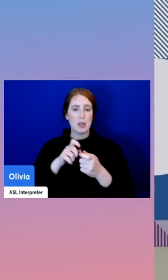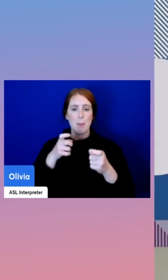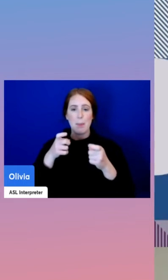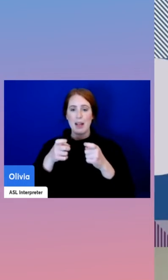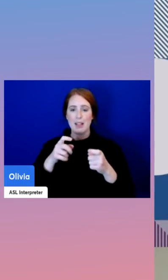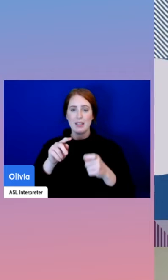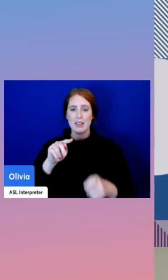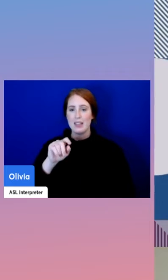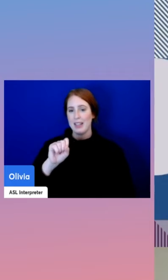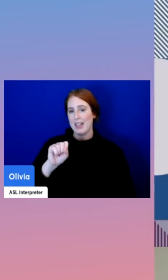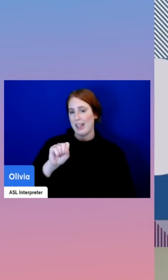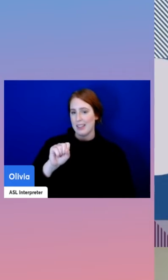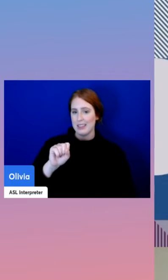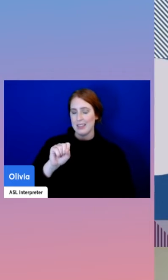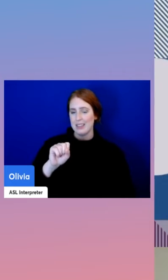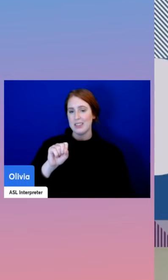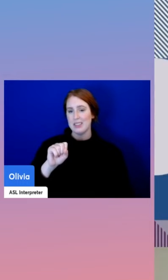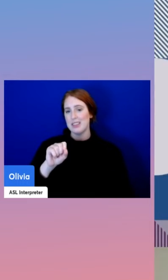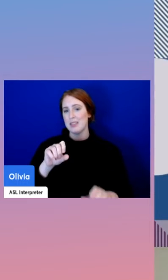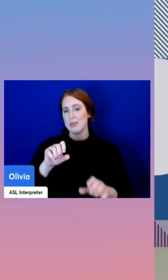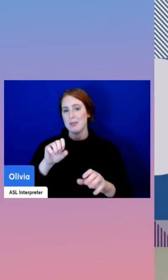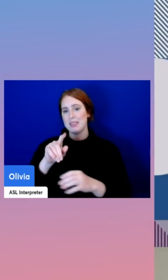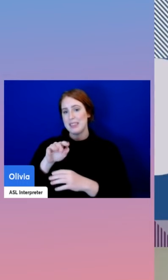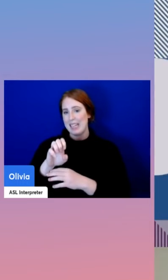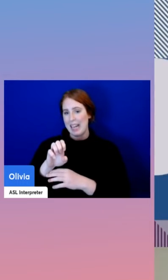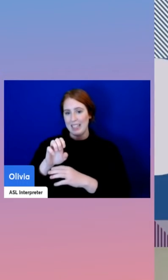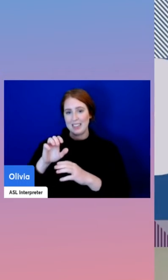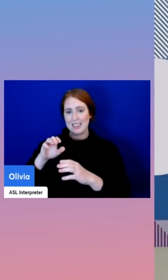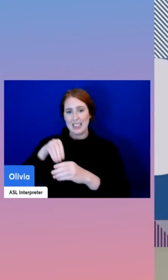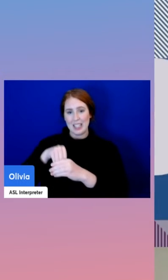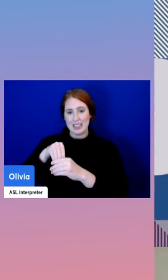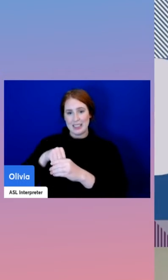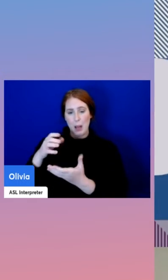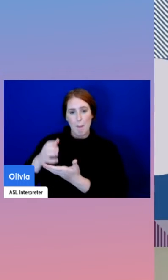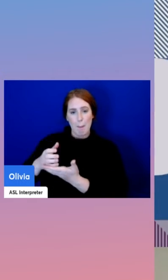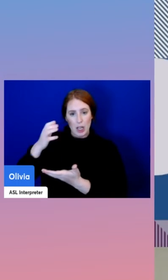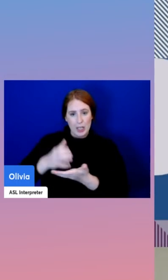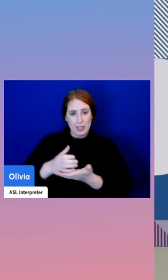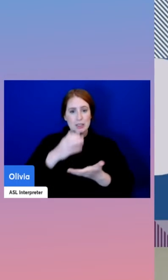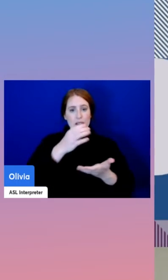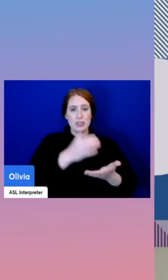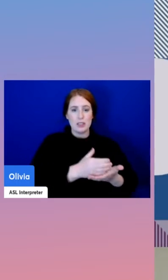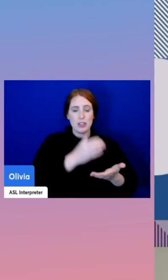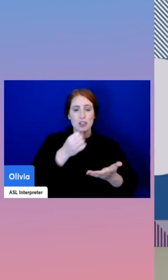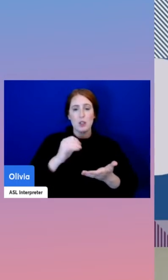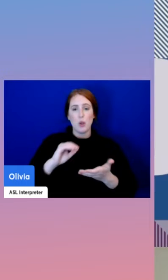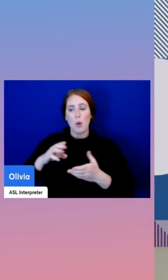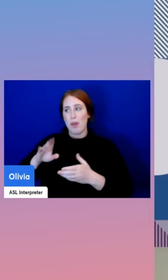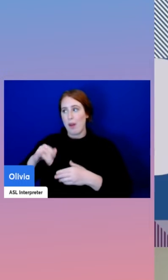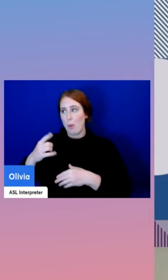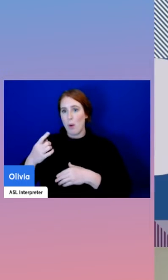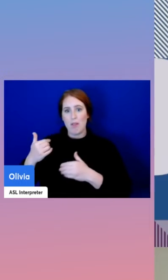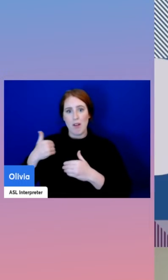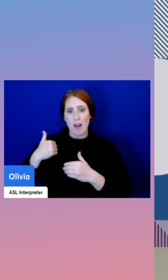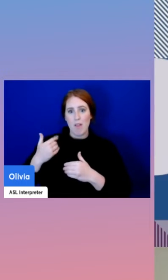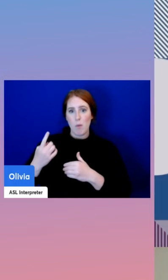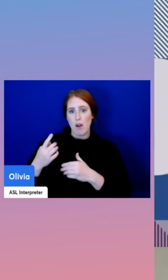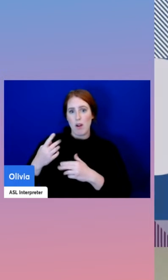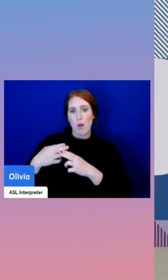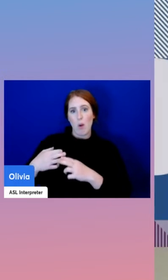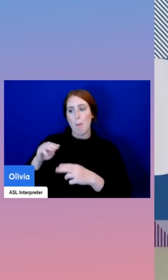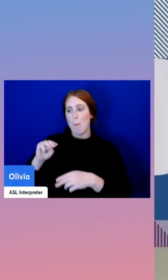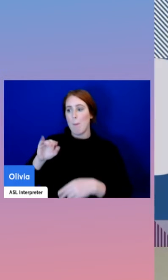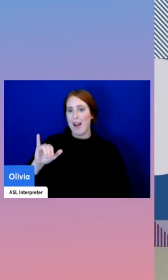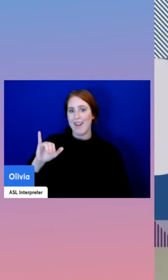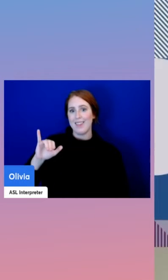example, stored within buckets. So we can, for example, have a bucket called my Terraform state, where we decide to